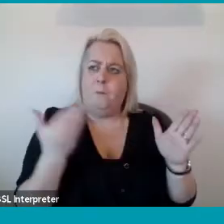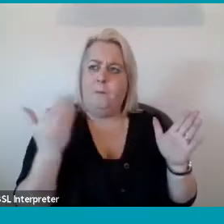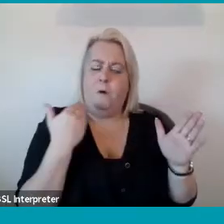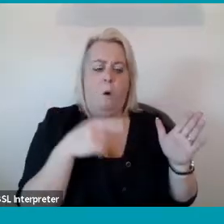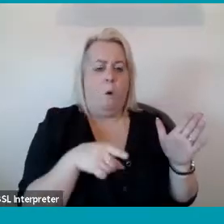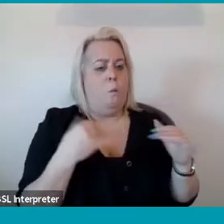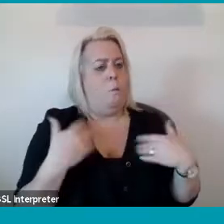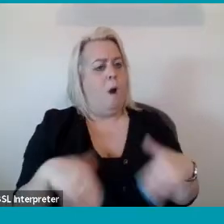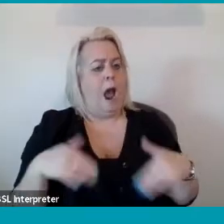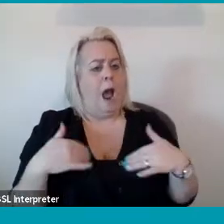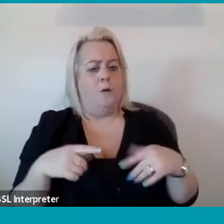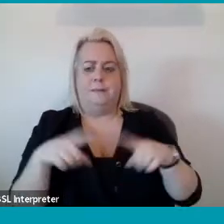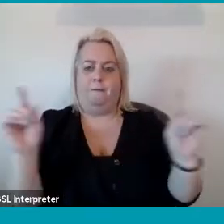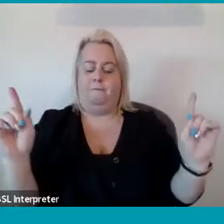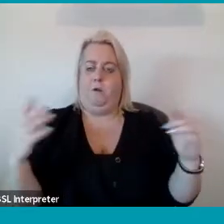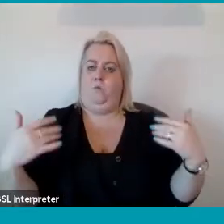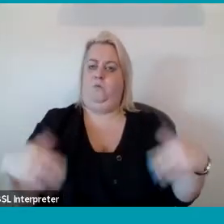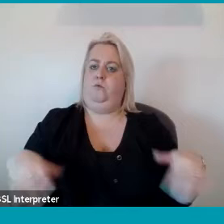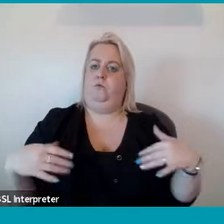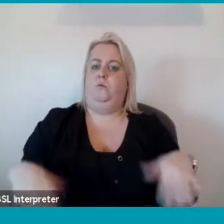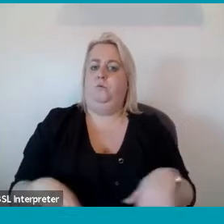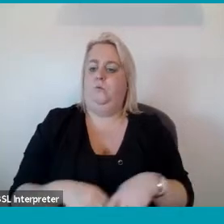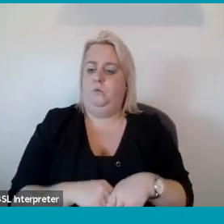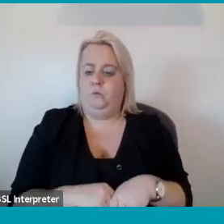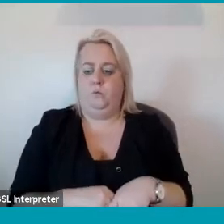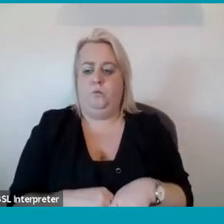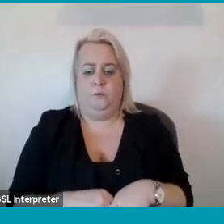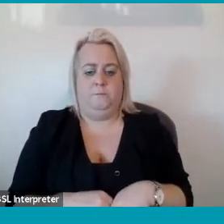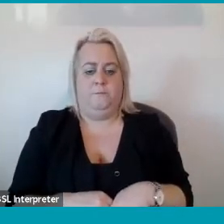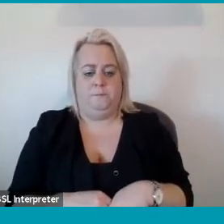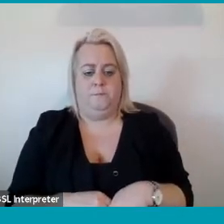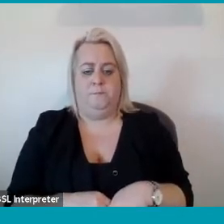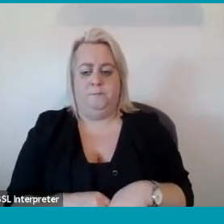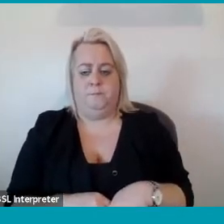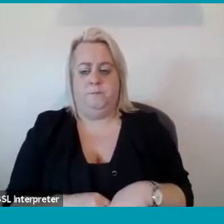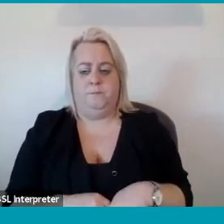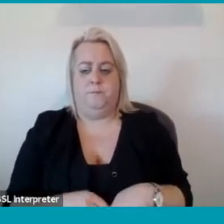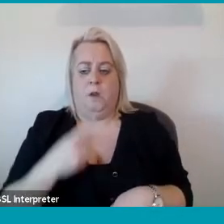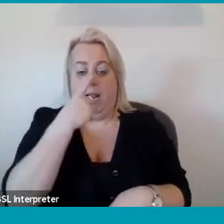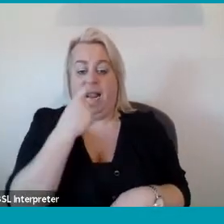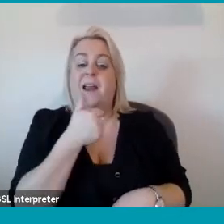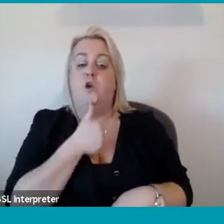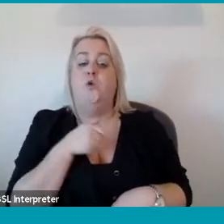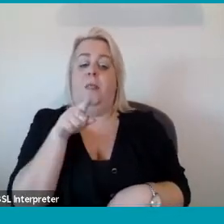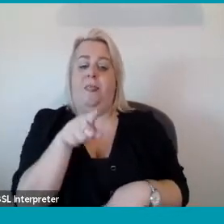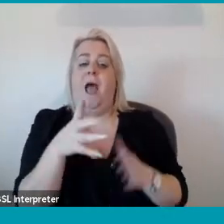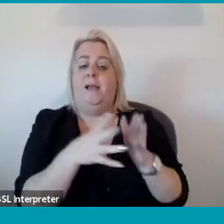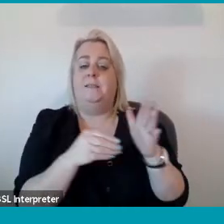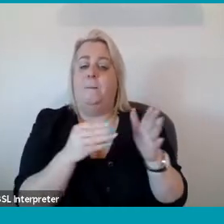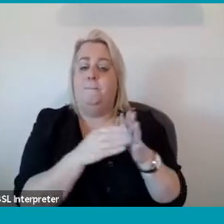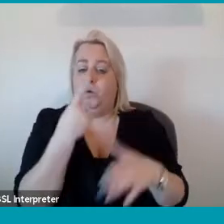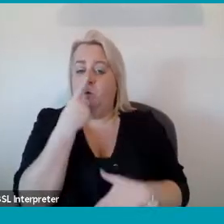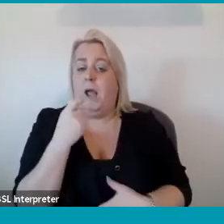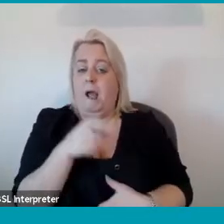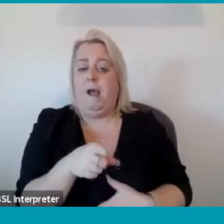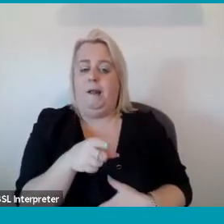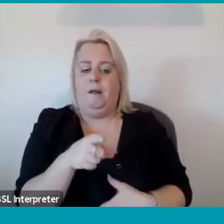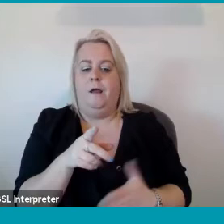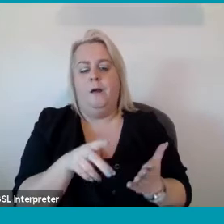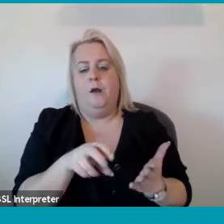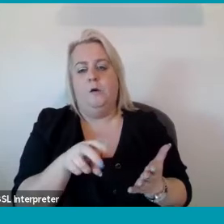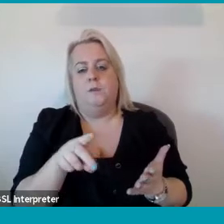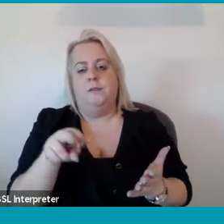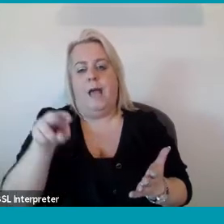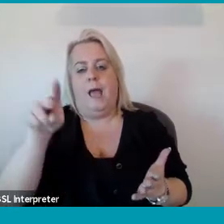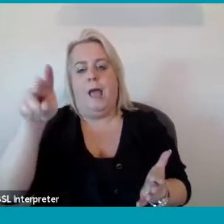And yes, okay, so this was well explained and you'd use this example. I mean, the example with the wheelchair and the stairs is a very kind of crude example in a way,